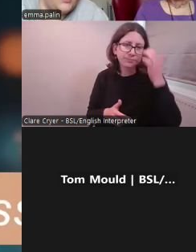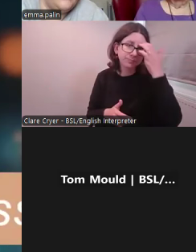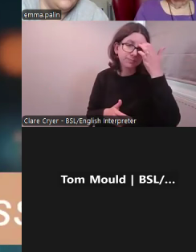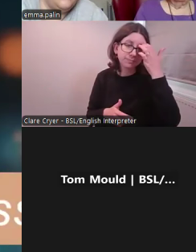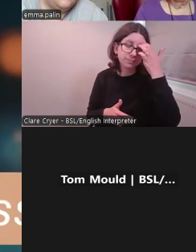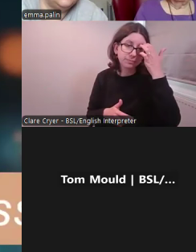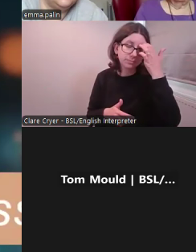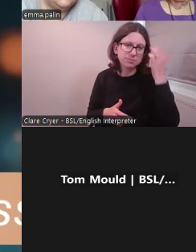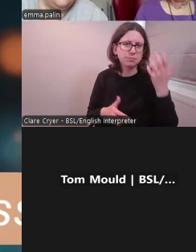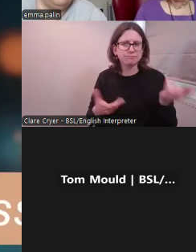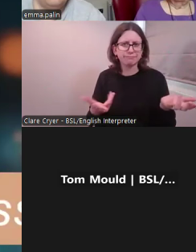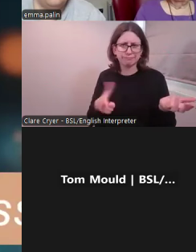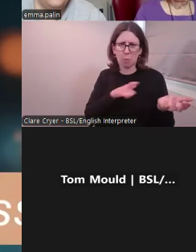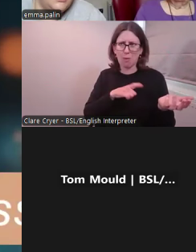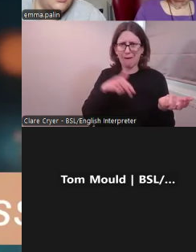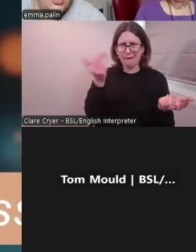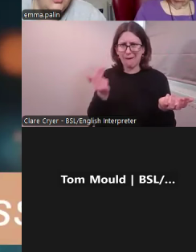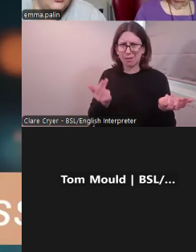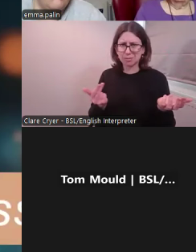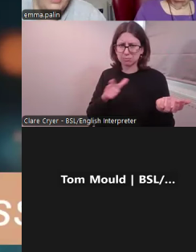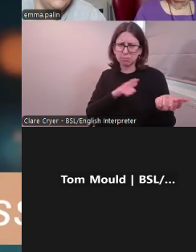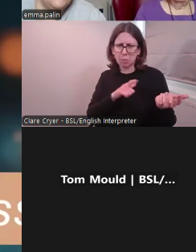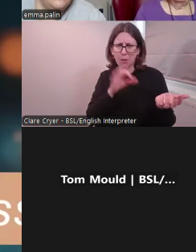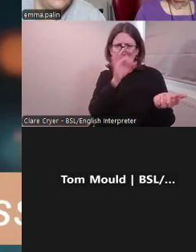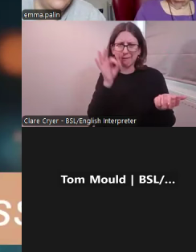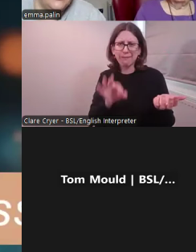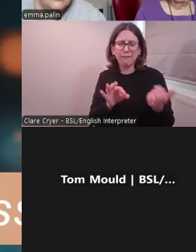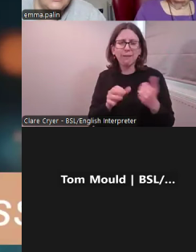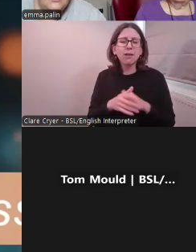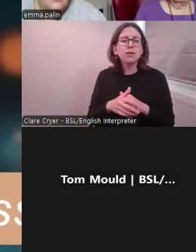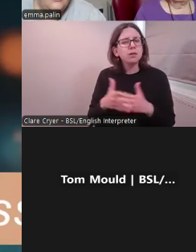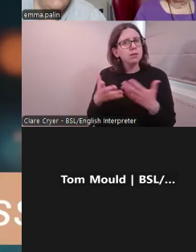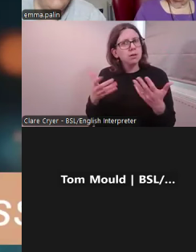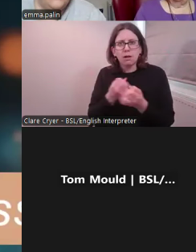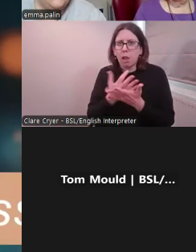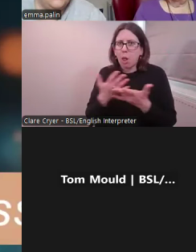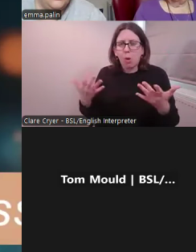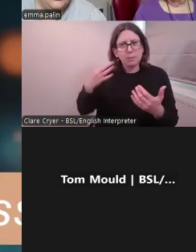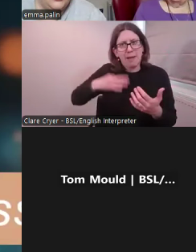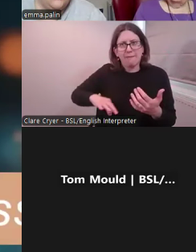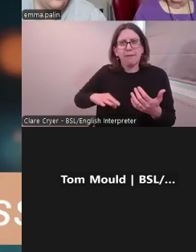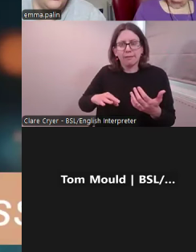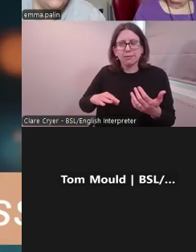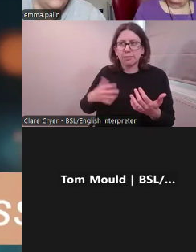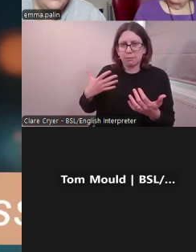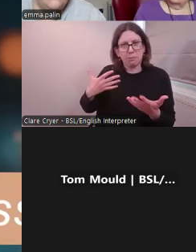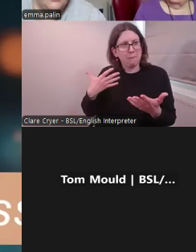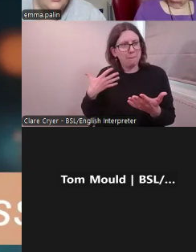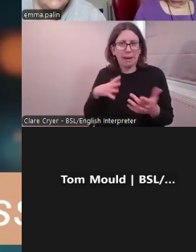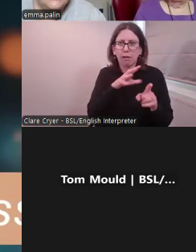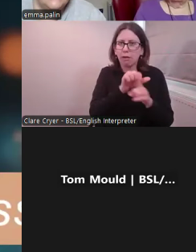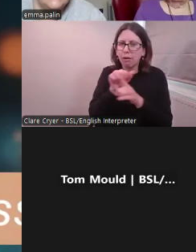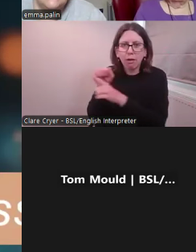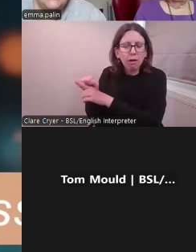So why the arts? We've seen a huge range of benefits through working with